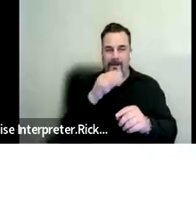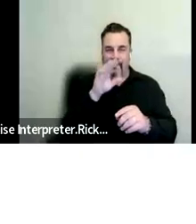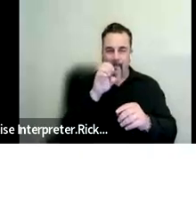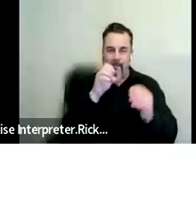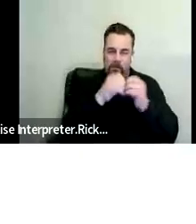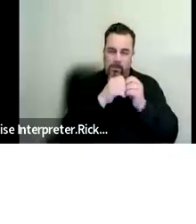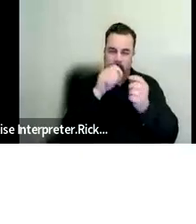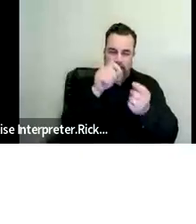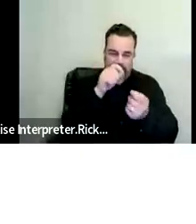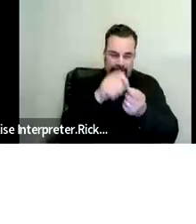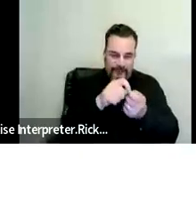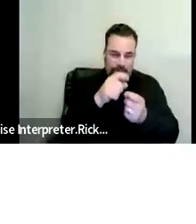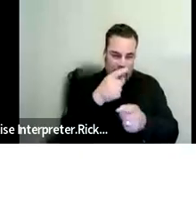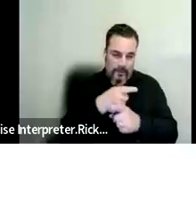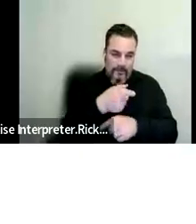specific, right?